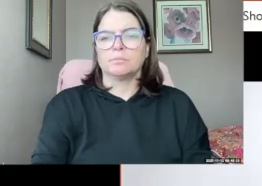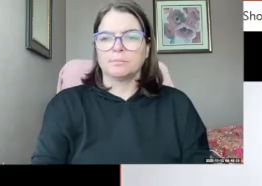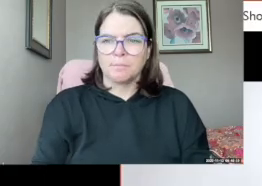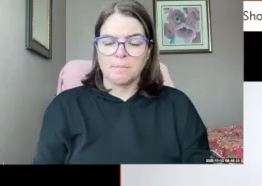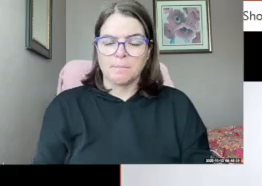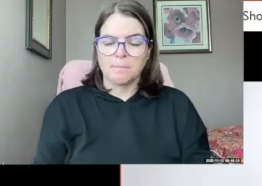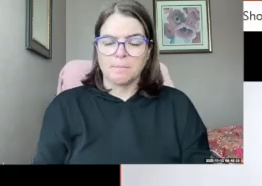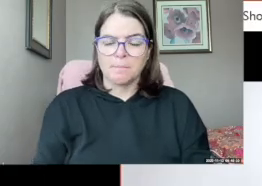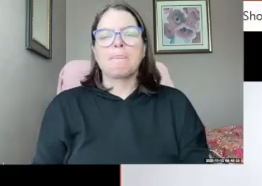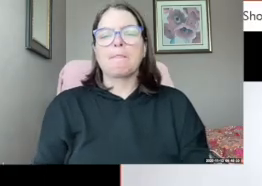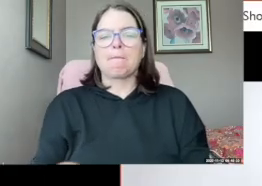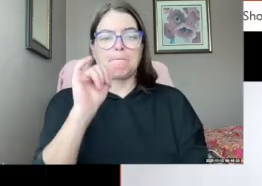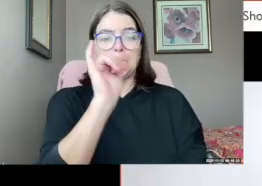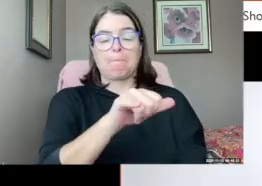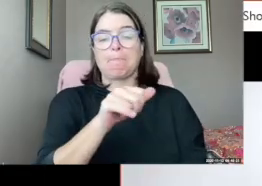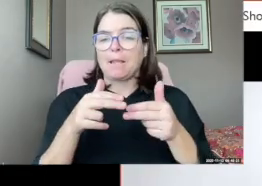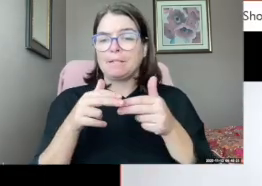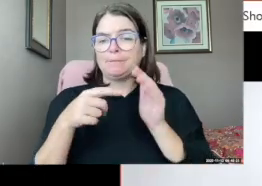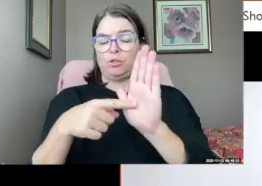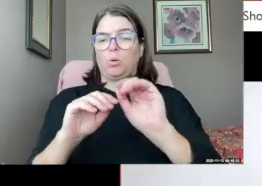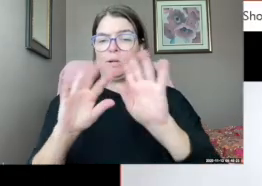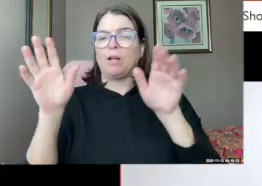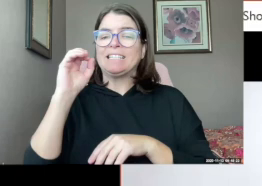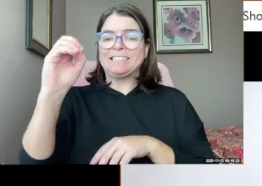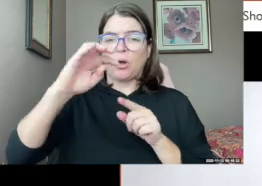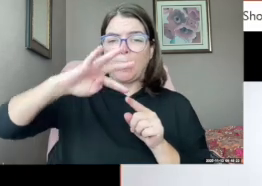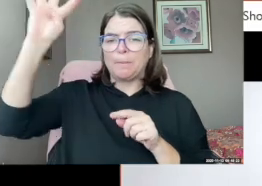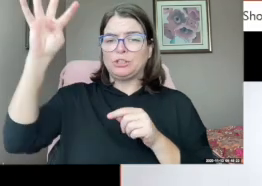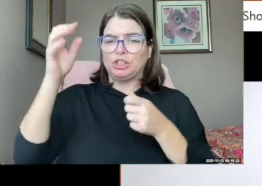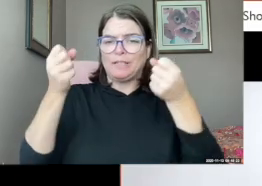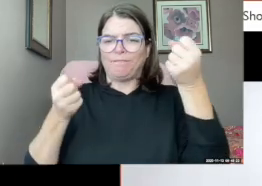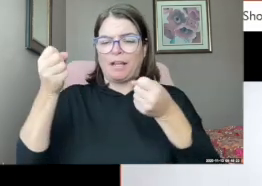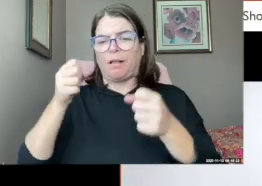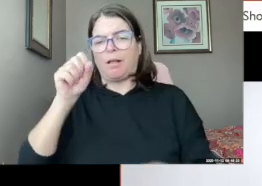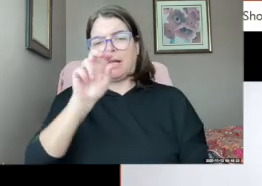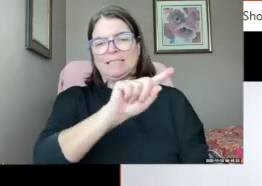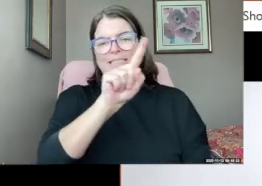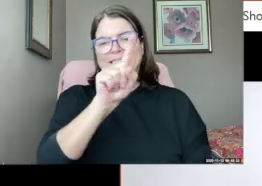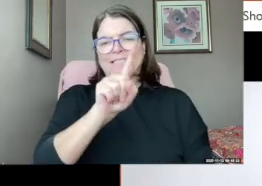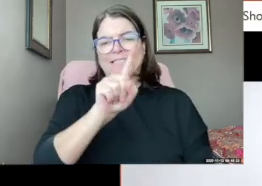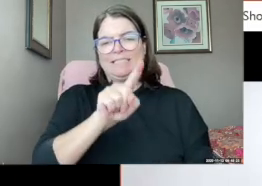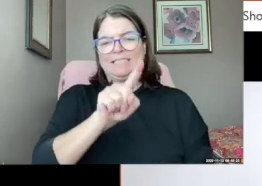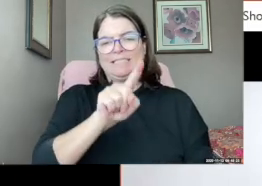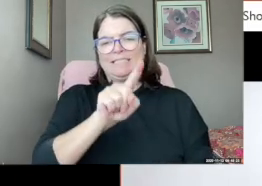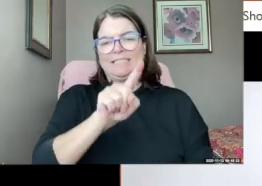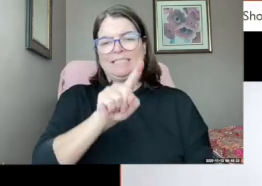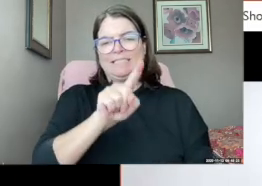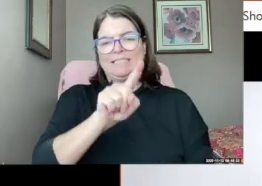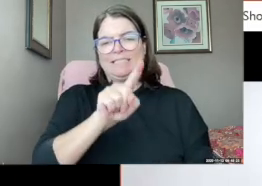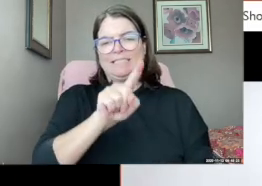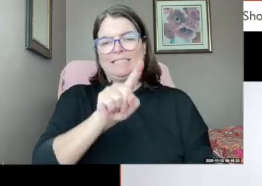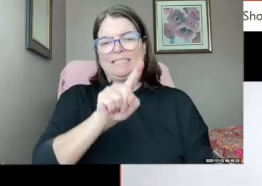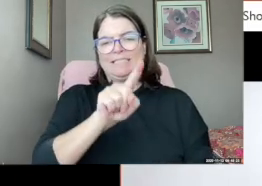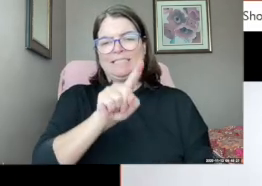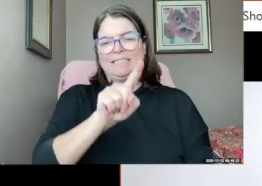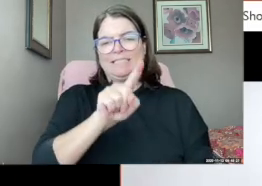This slide shows where we are today with zero-emission vehicles, or ZEVs. California has made big progress in